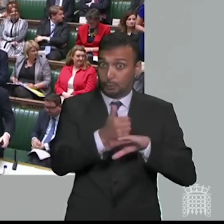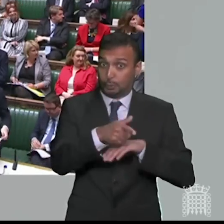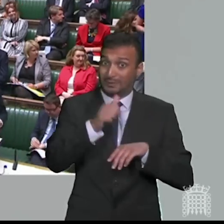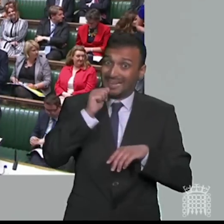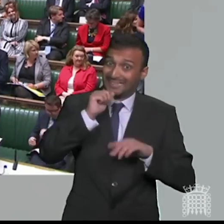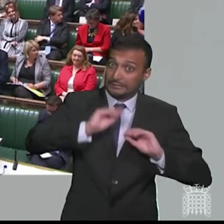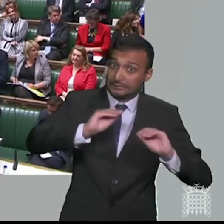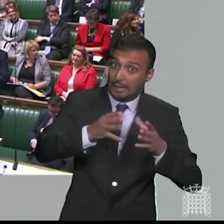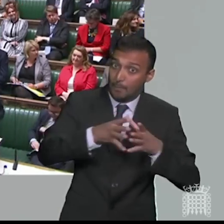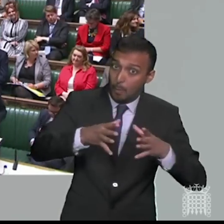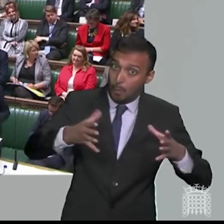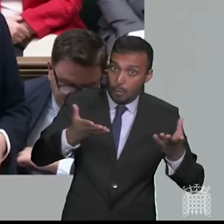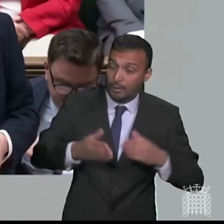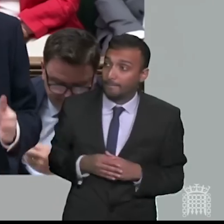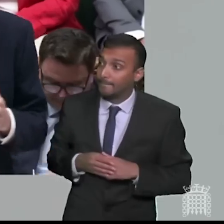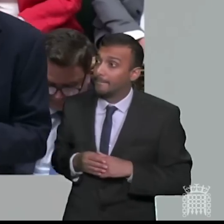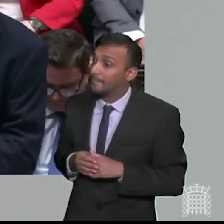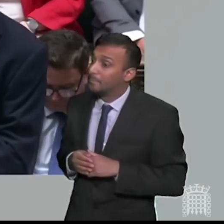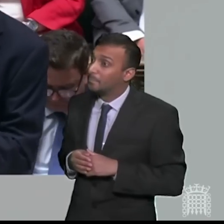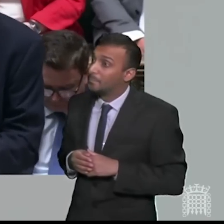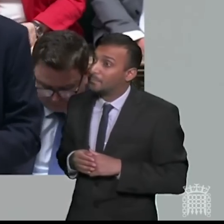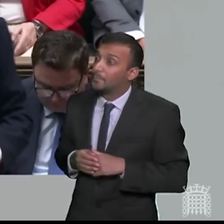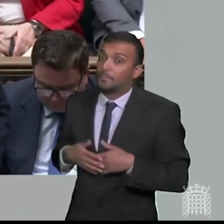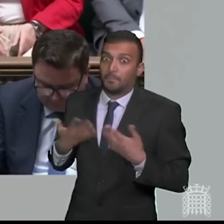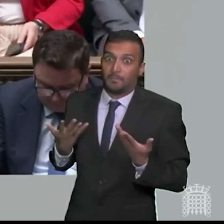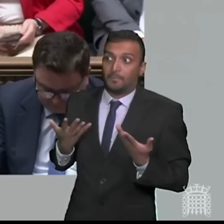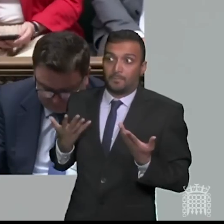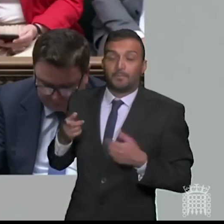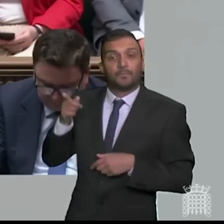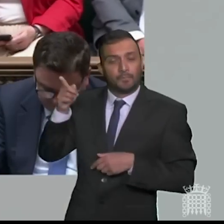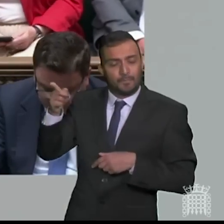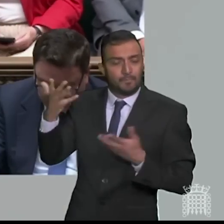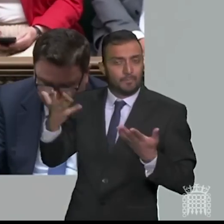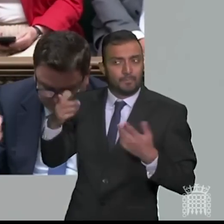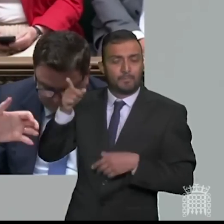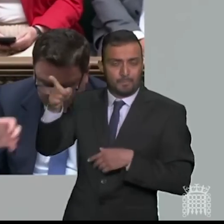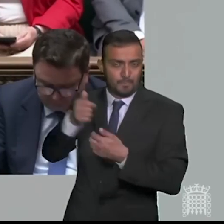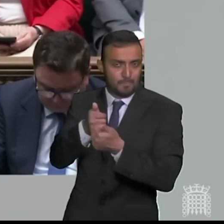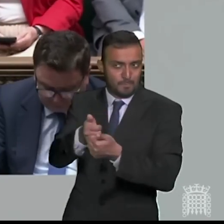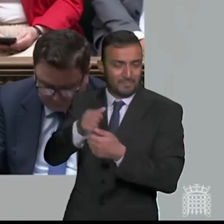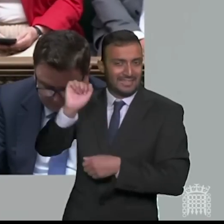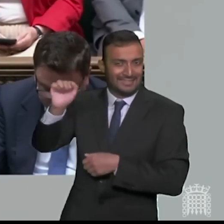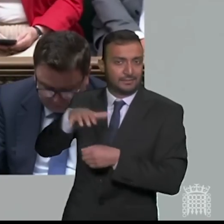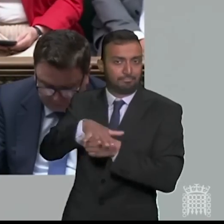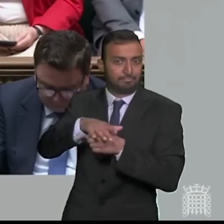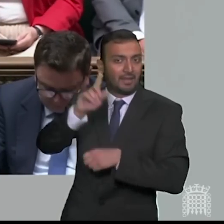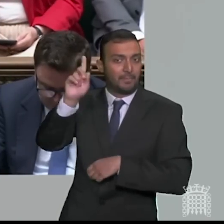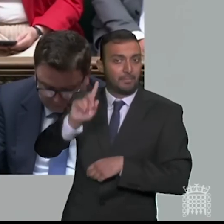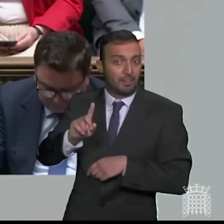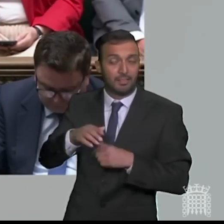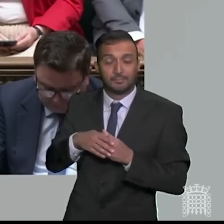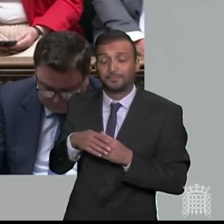Well, as ever, my honourable friend makes a very strong case for his constituency. As a result of the